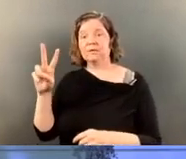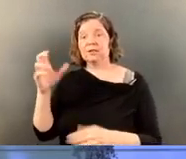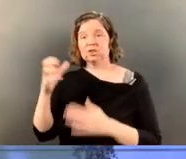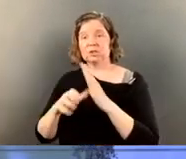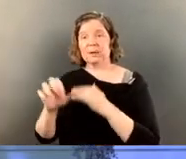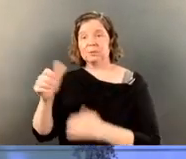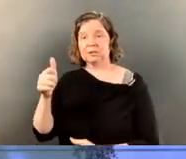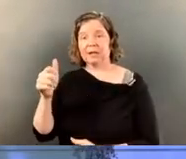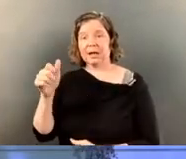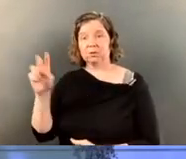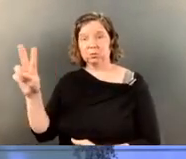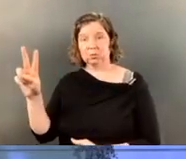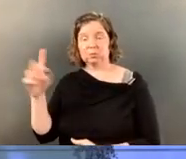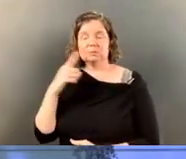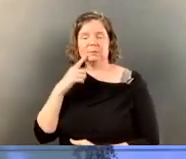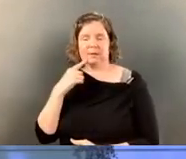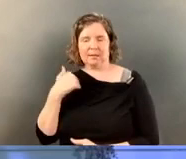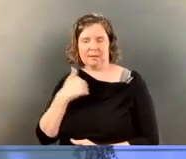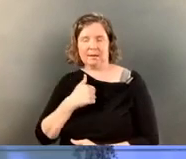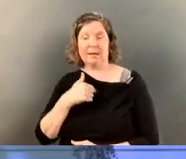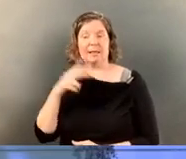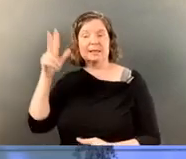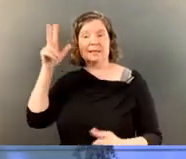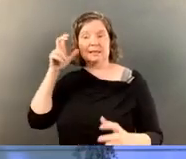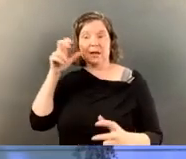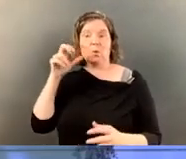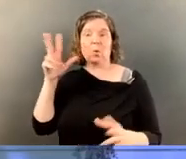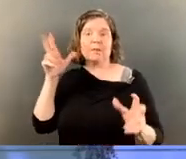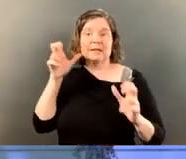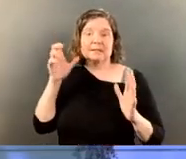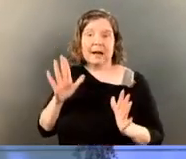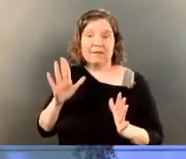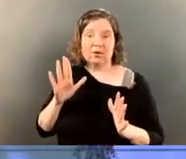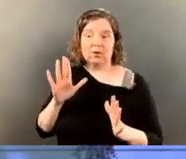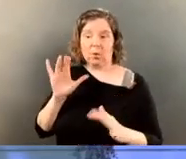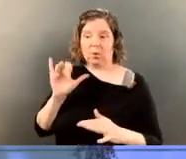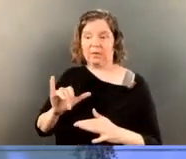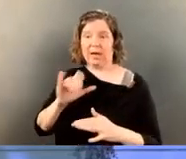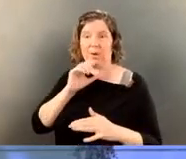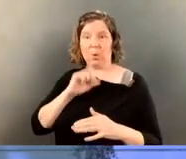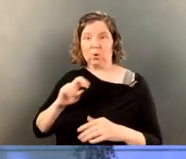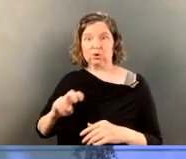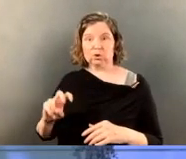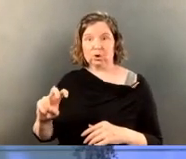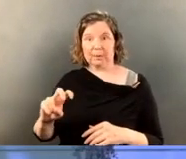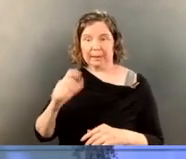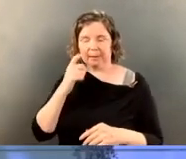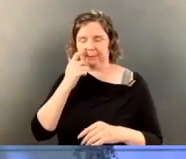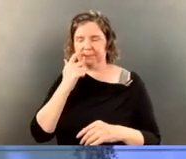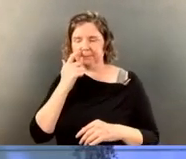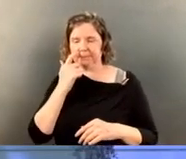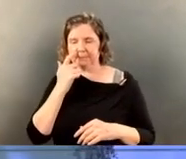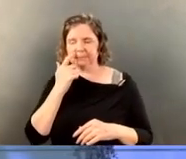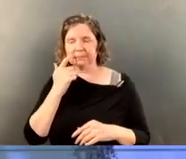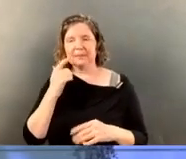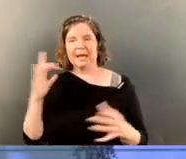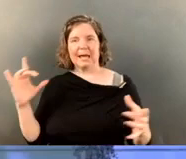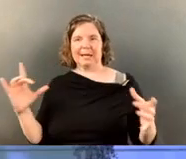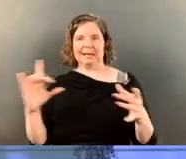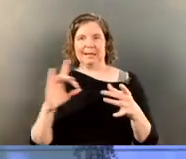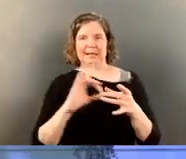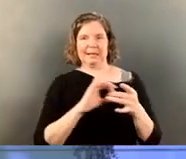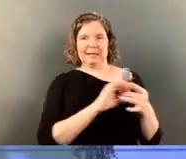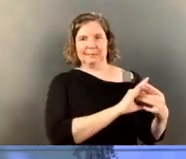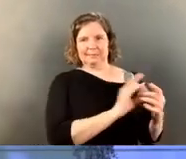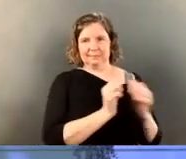10, verse 2, it tells us that Satan or the devil or that old serpent it talks about, and it connects all those